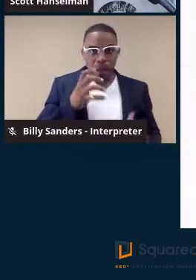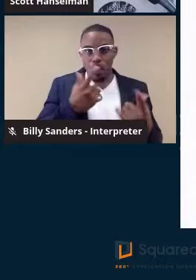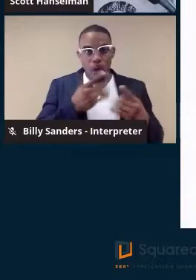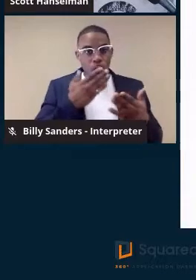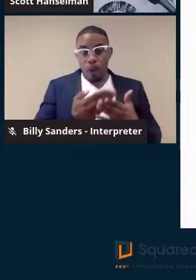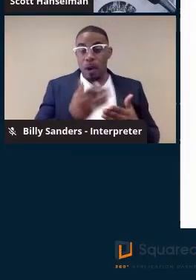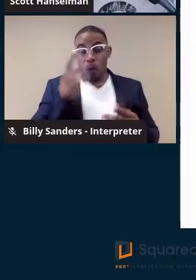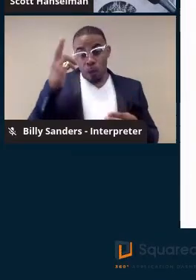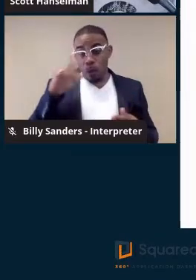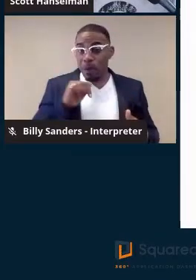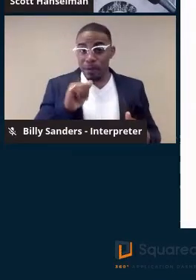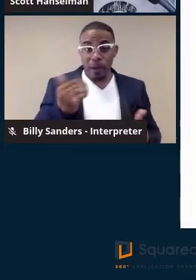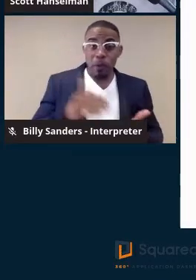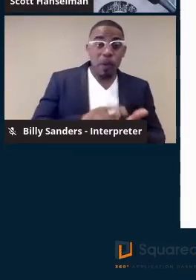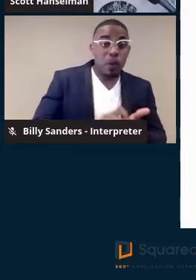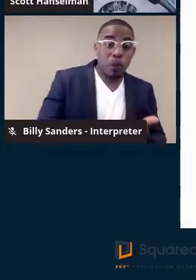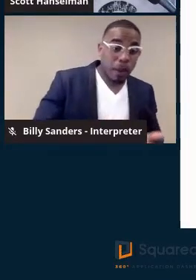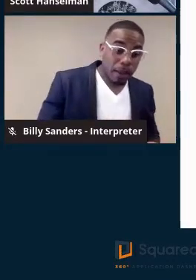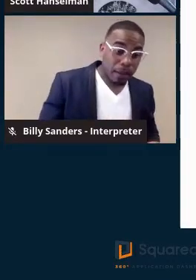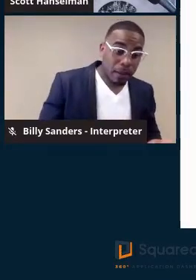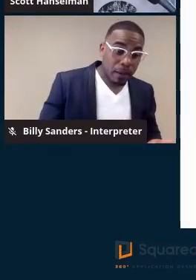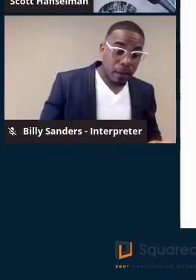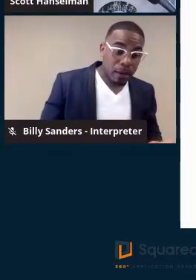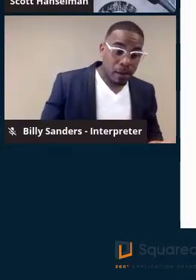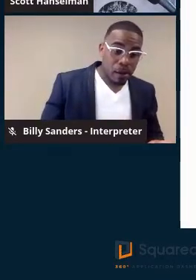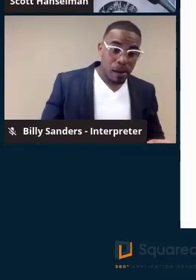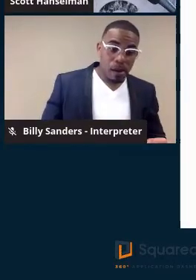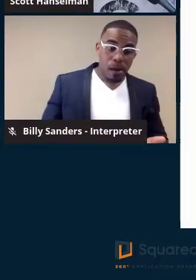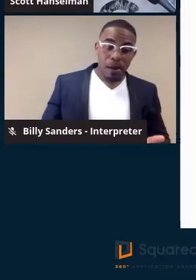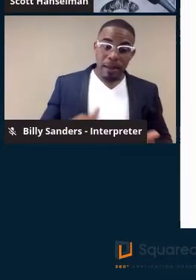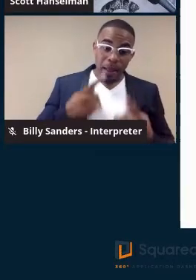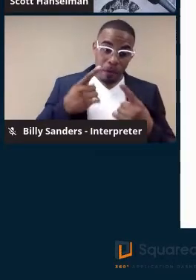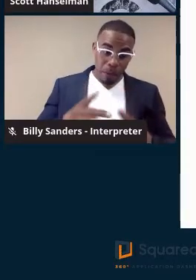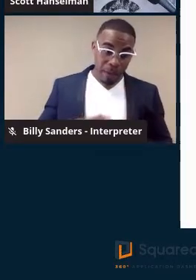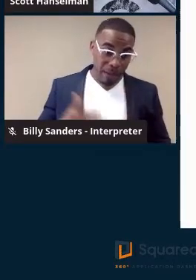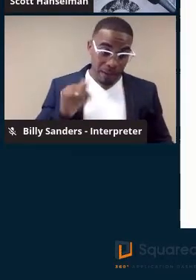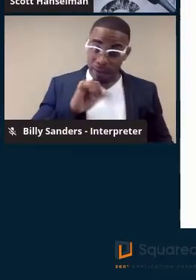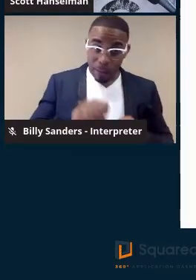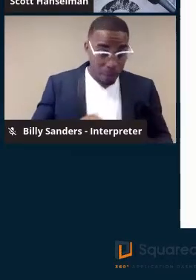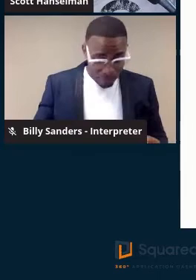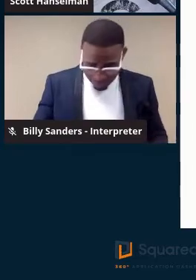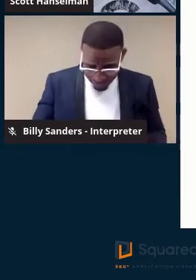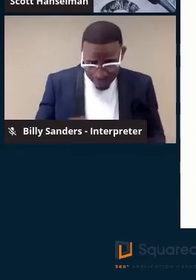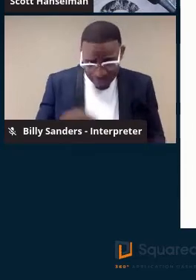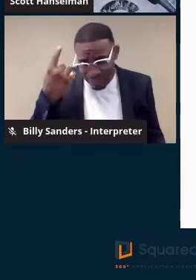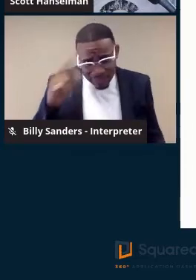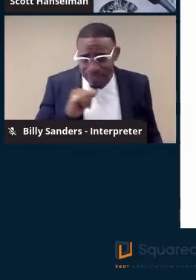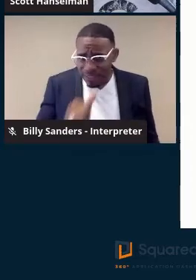reason that we didn't rewrite it was that it worked. If it ain't broke, don't fix it.